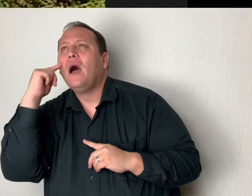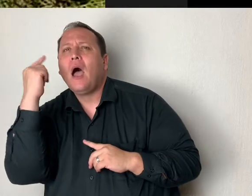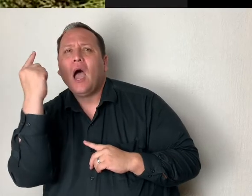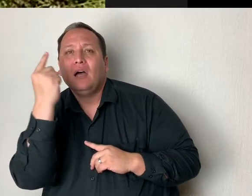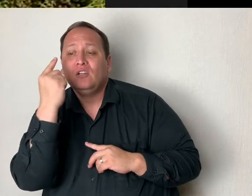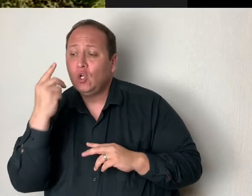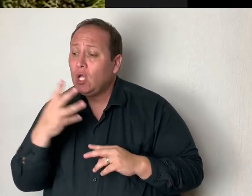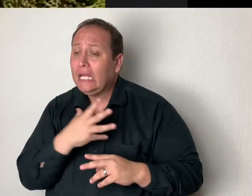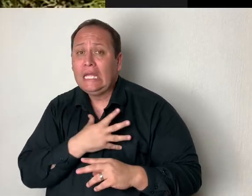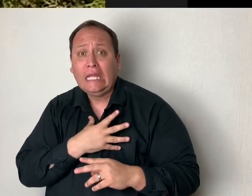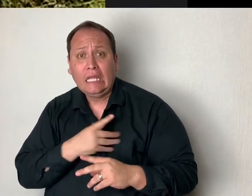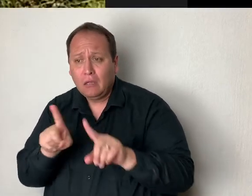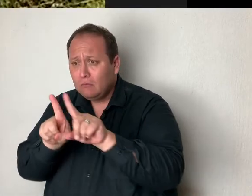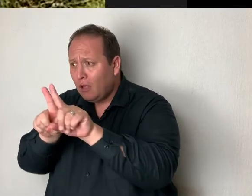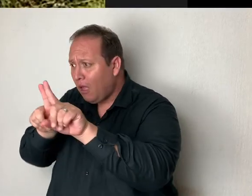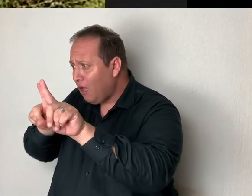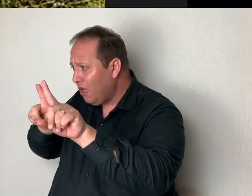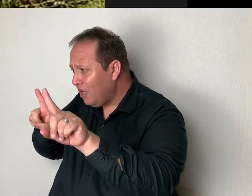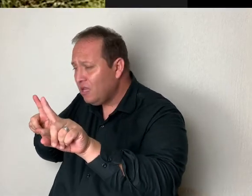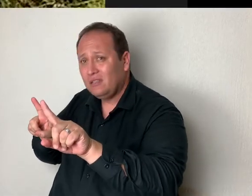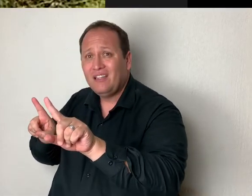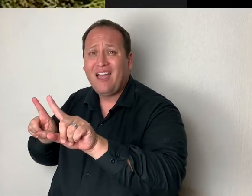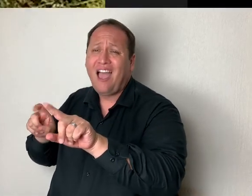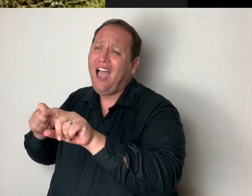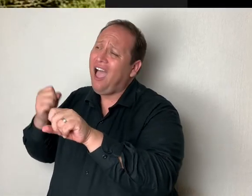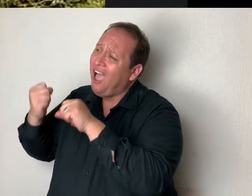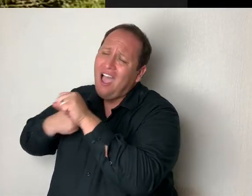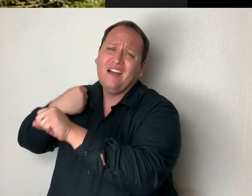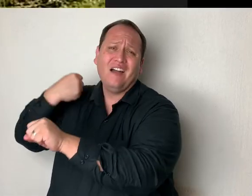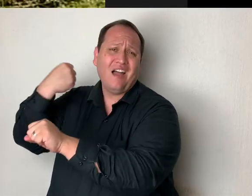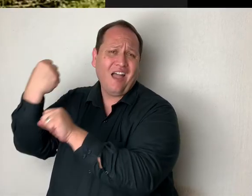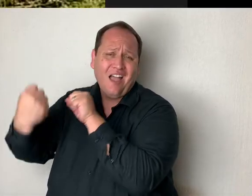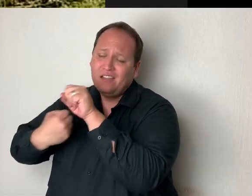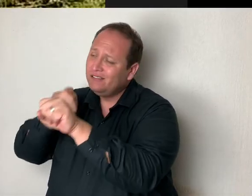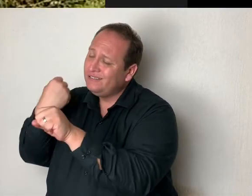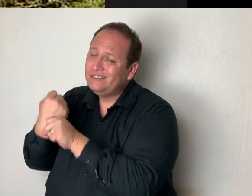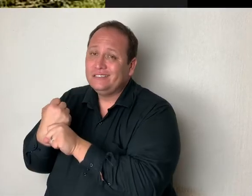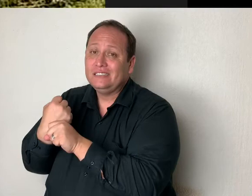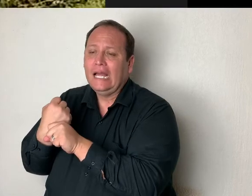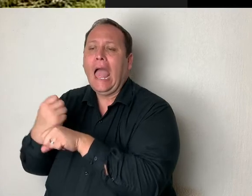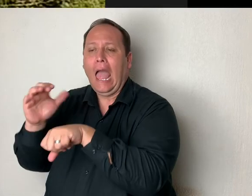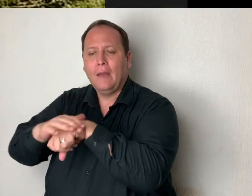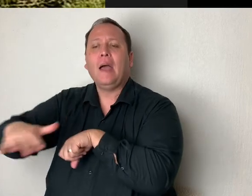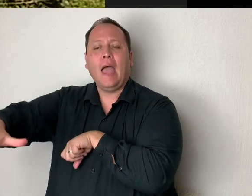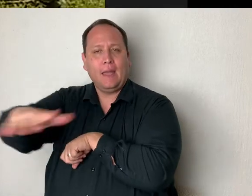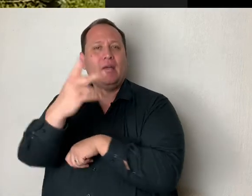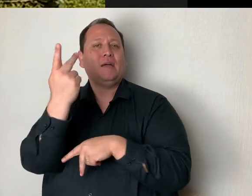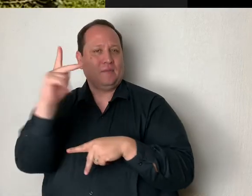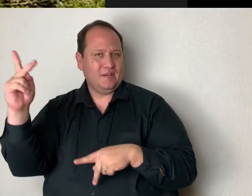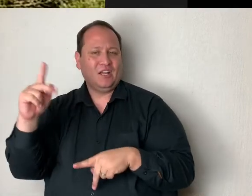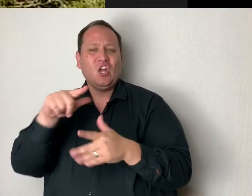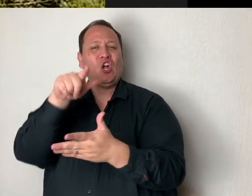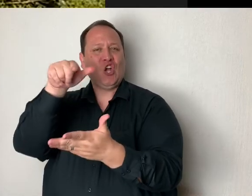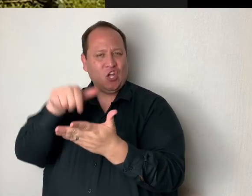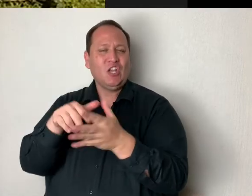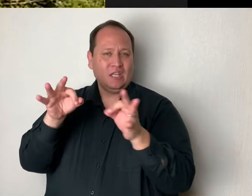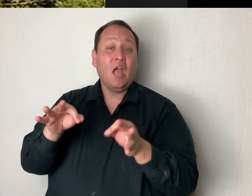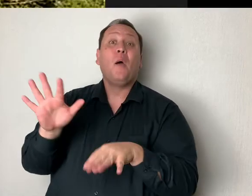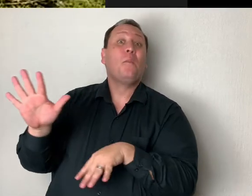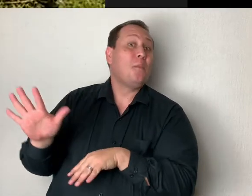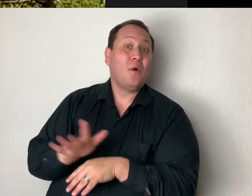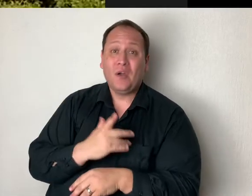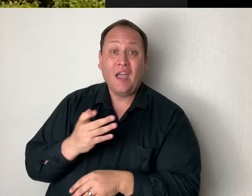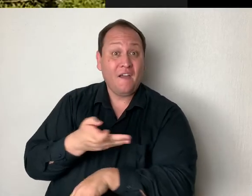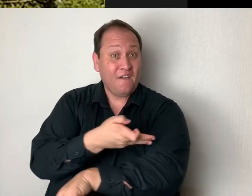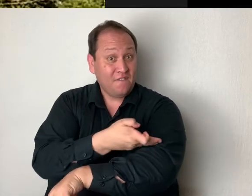separated from for decades. Yes, Friendship Park is our sacred ground because family is a God-given